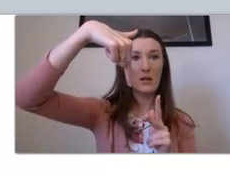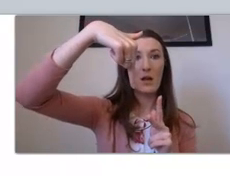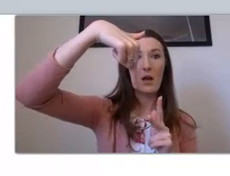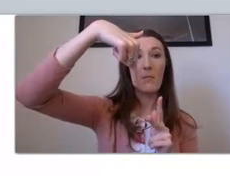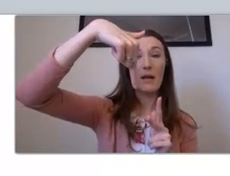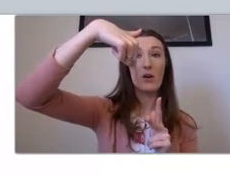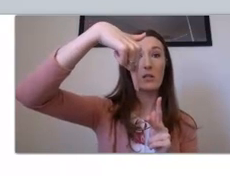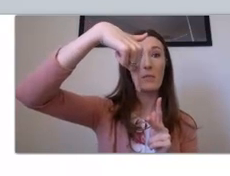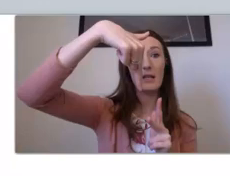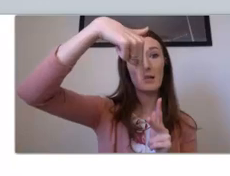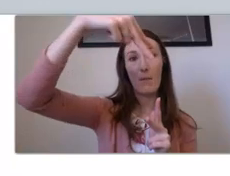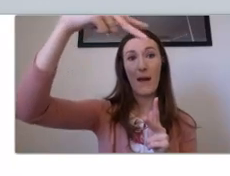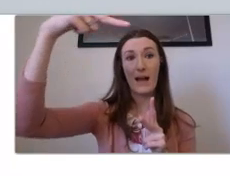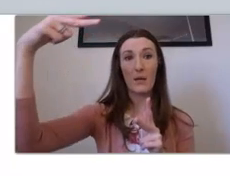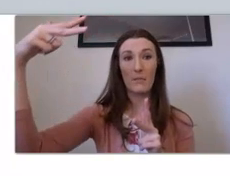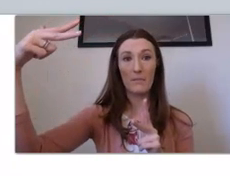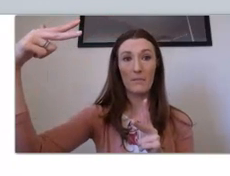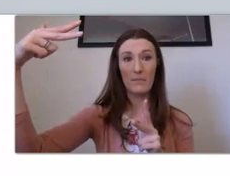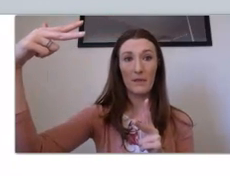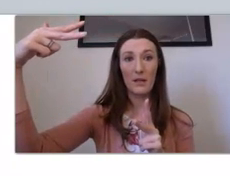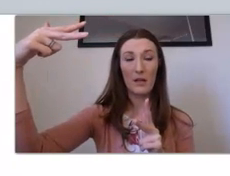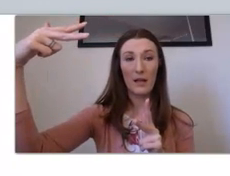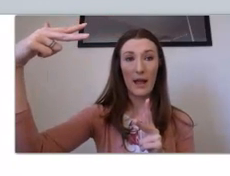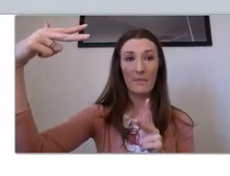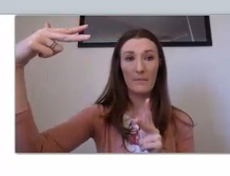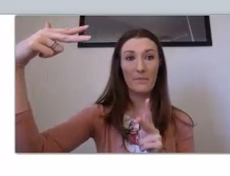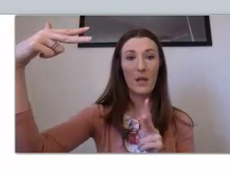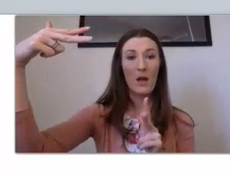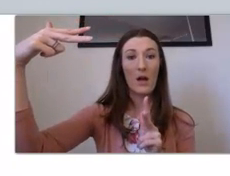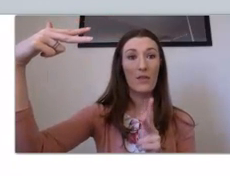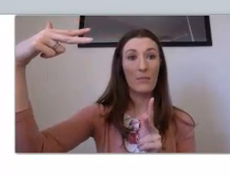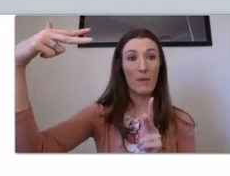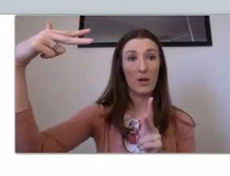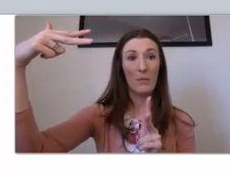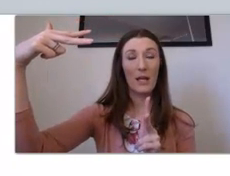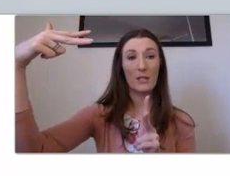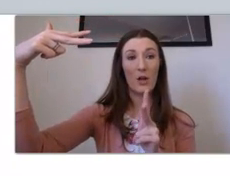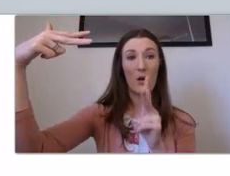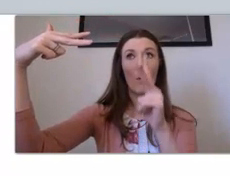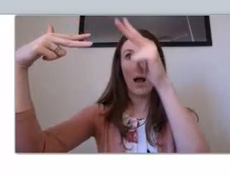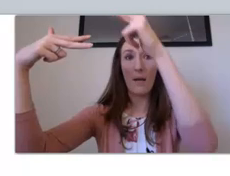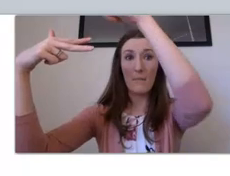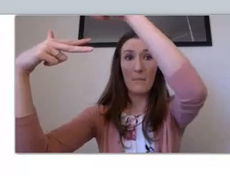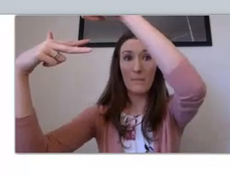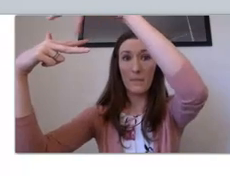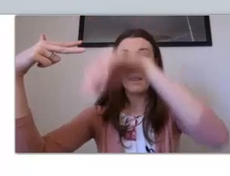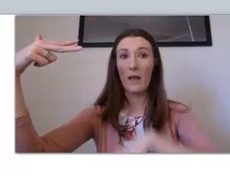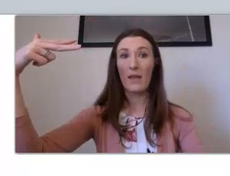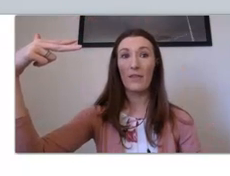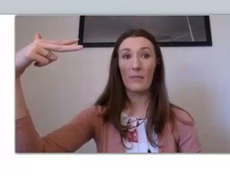Must. My non-dominant is going to back up. Okay? My dominant is going to go up,